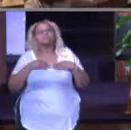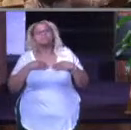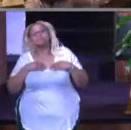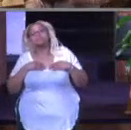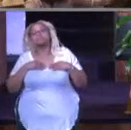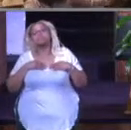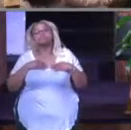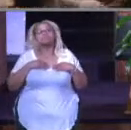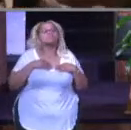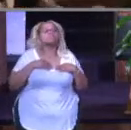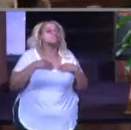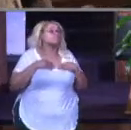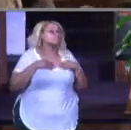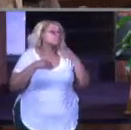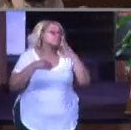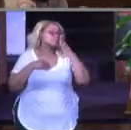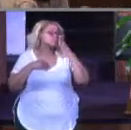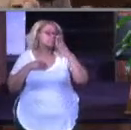receive.